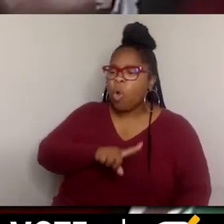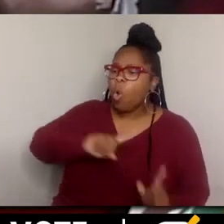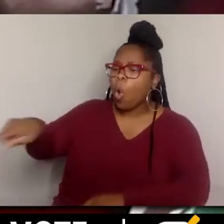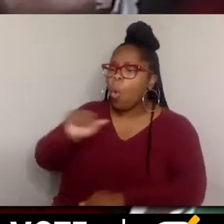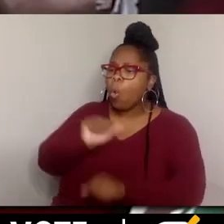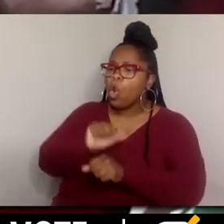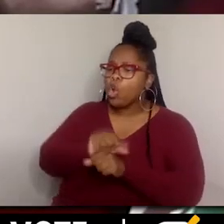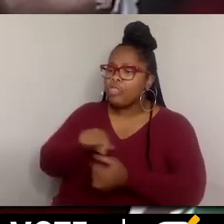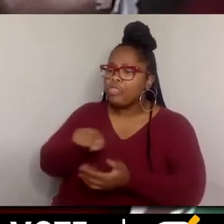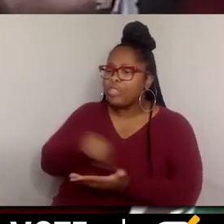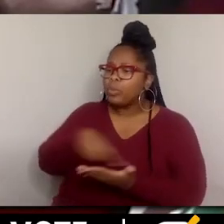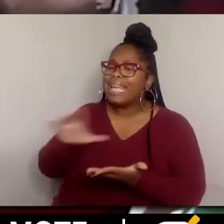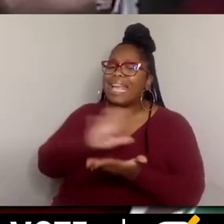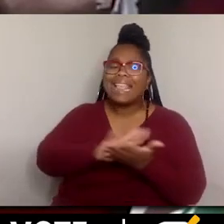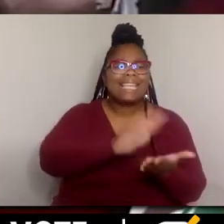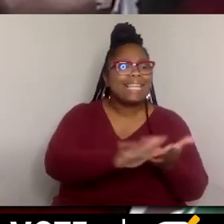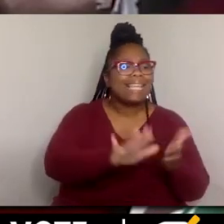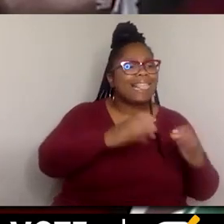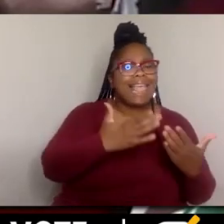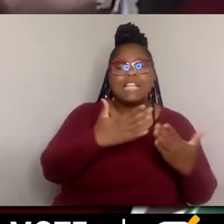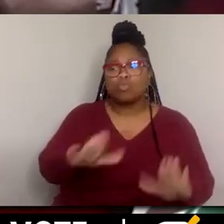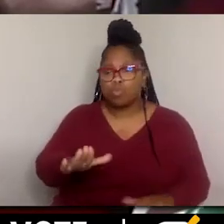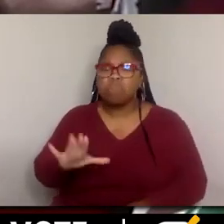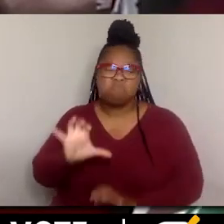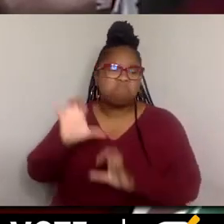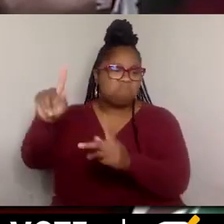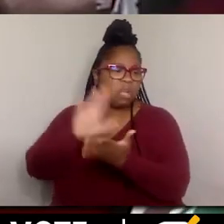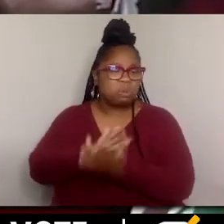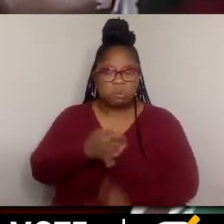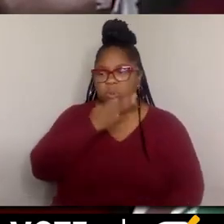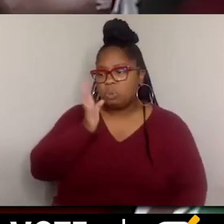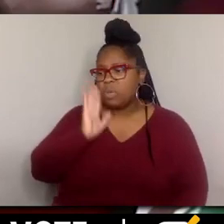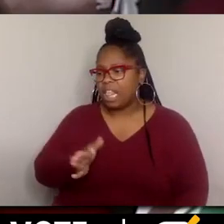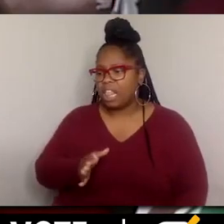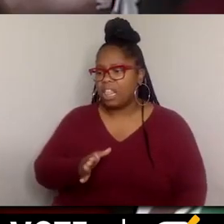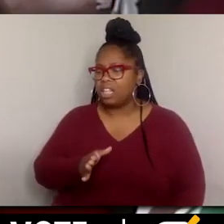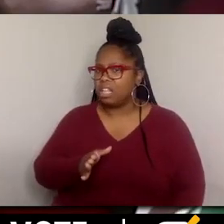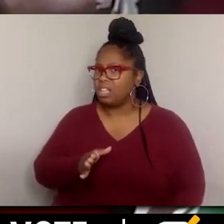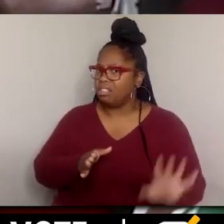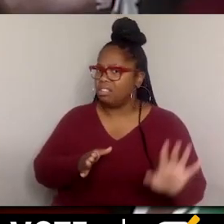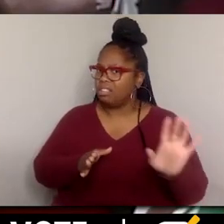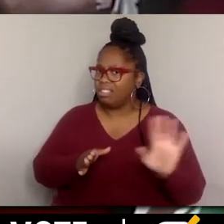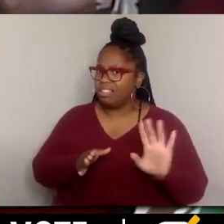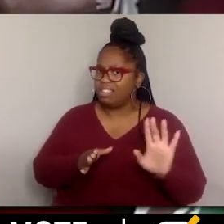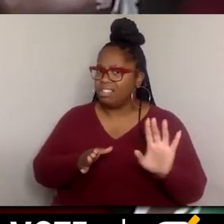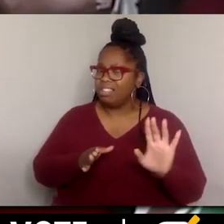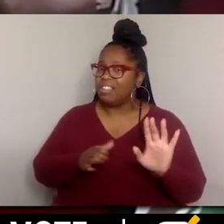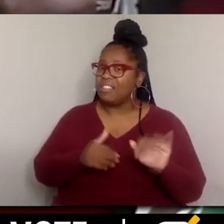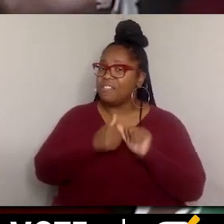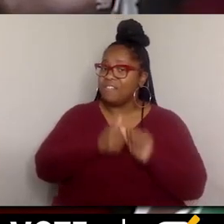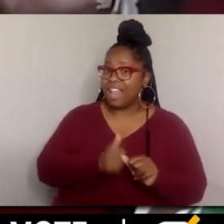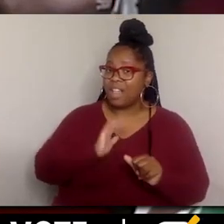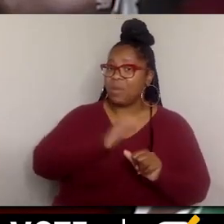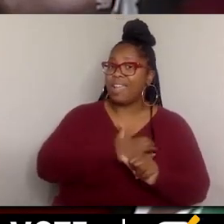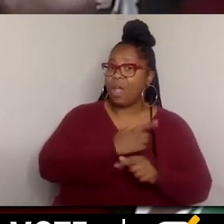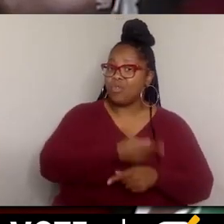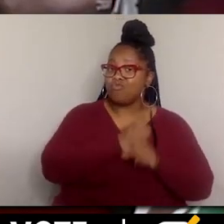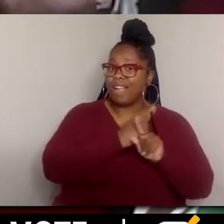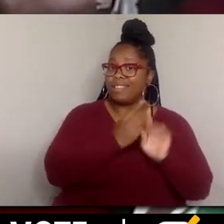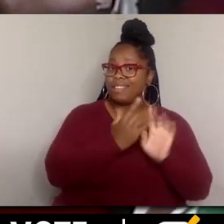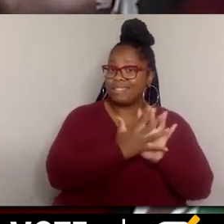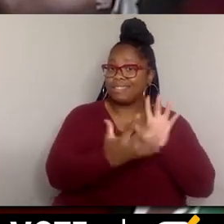their classrooms for an eventual return. Please know that per our crisis distance learning